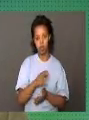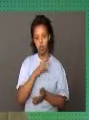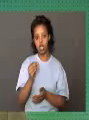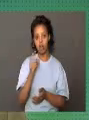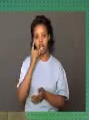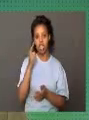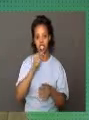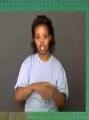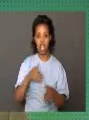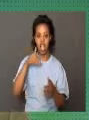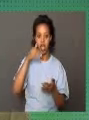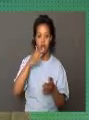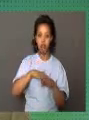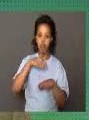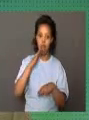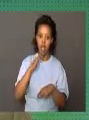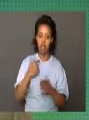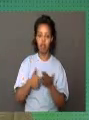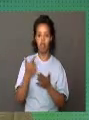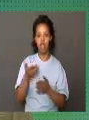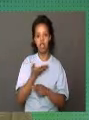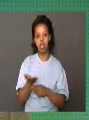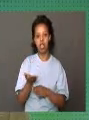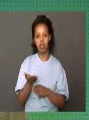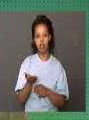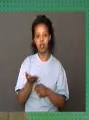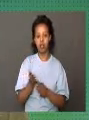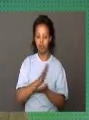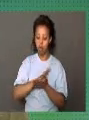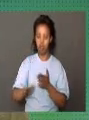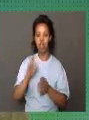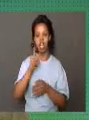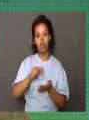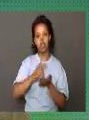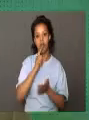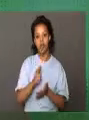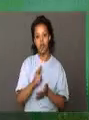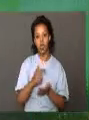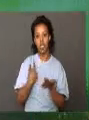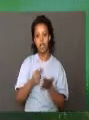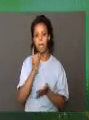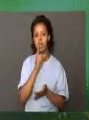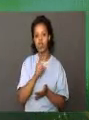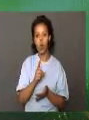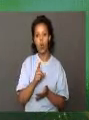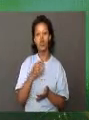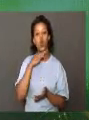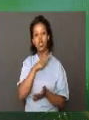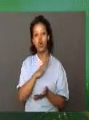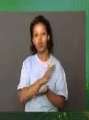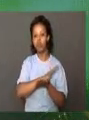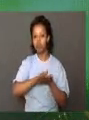to ensure the organic material has been sufficiently filtered. Let us do